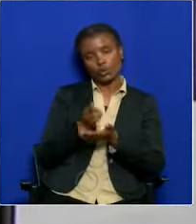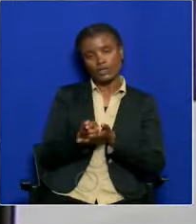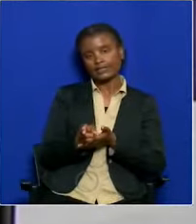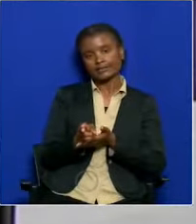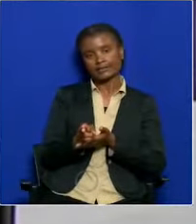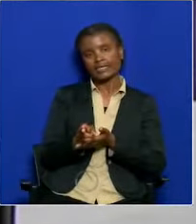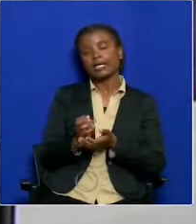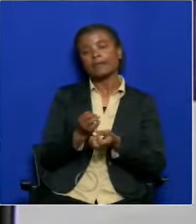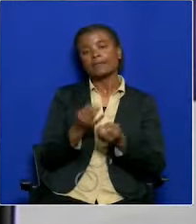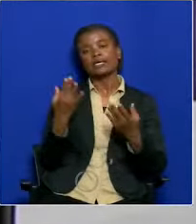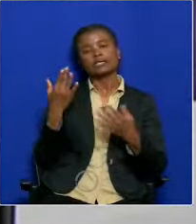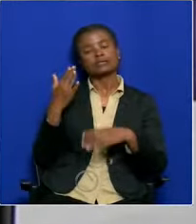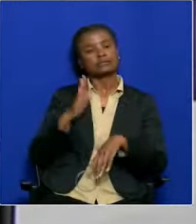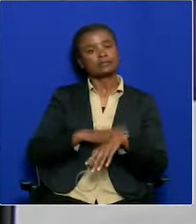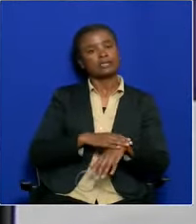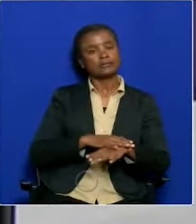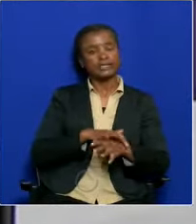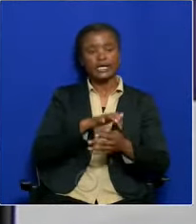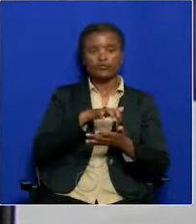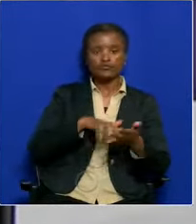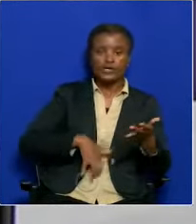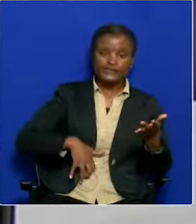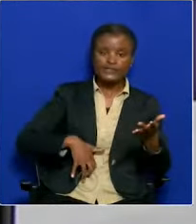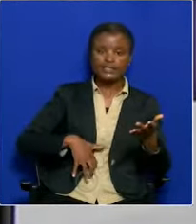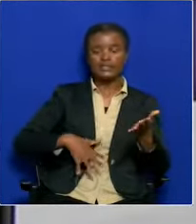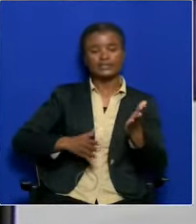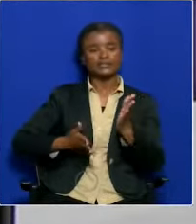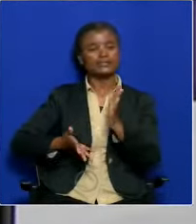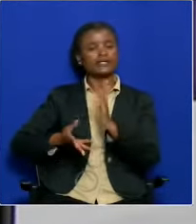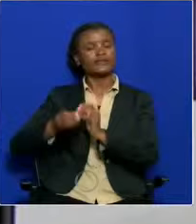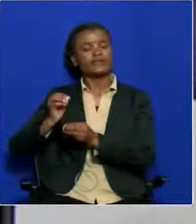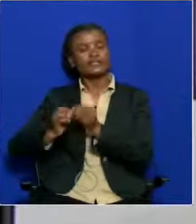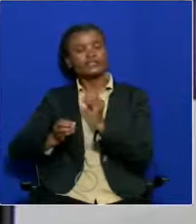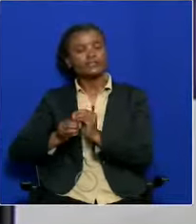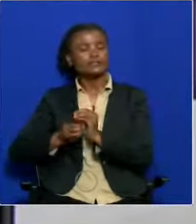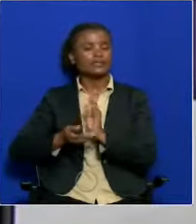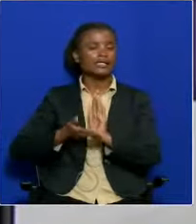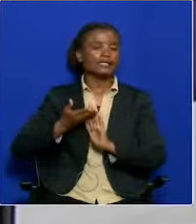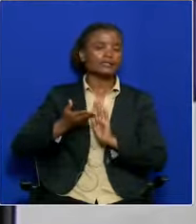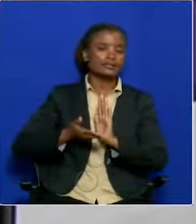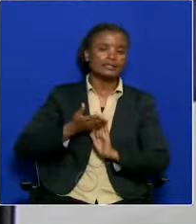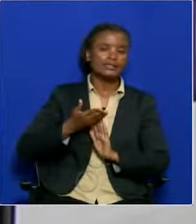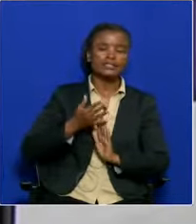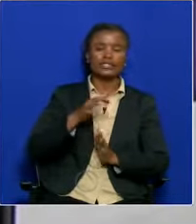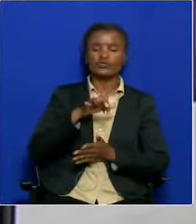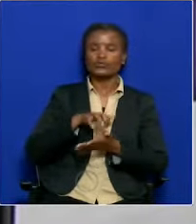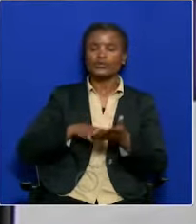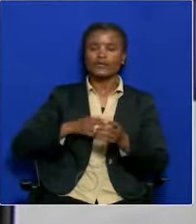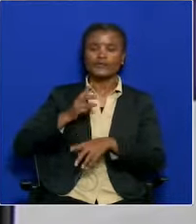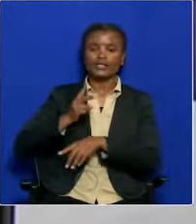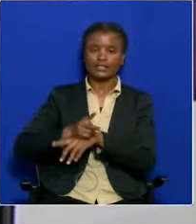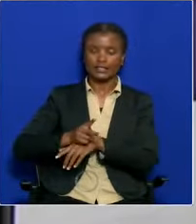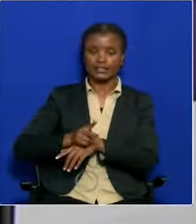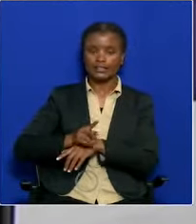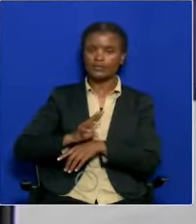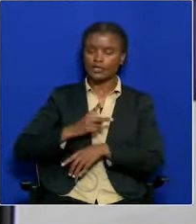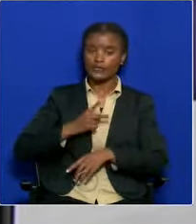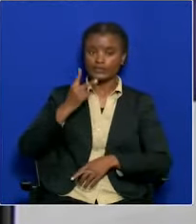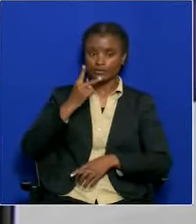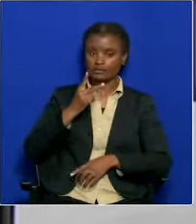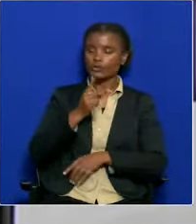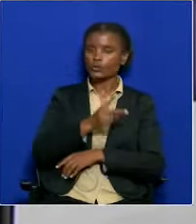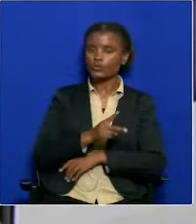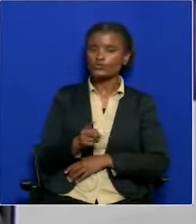was edited, and then we have to redraft. And you have seen also that there were